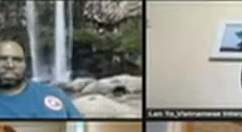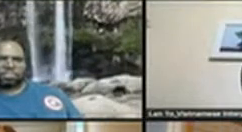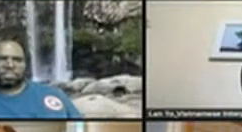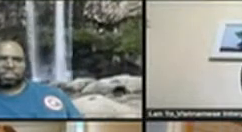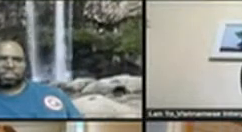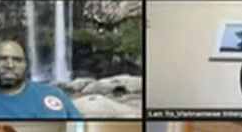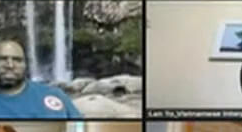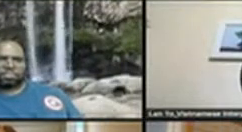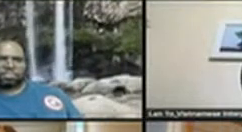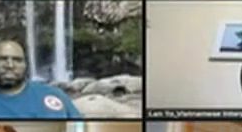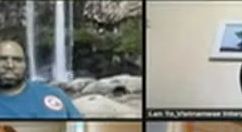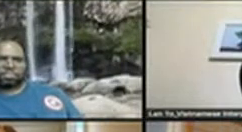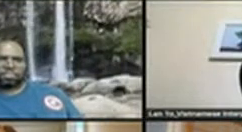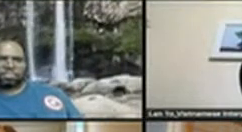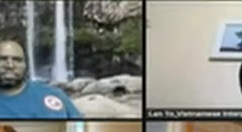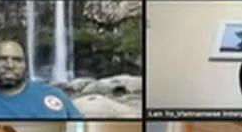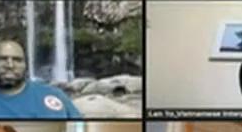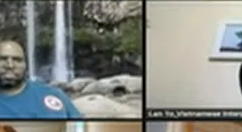Let's take some questions about it.